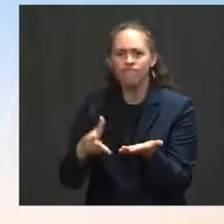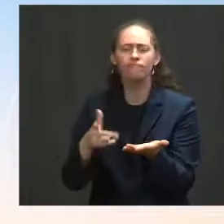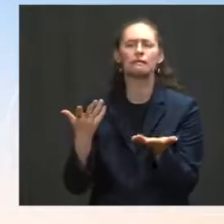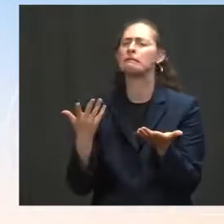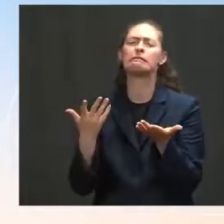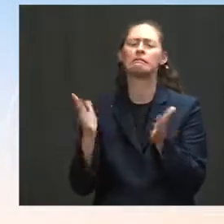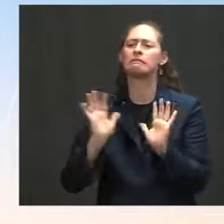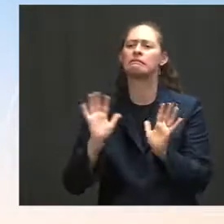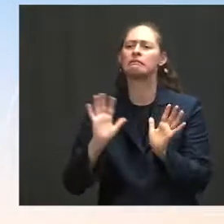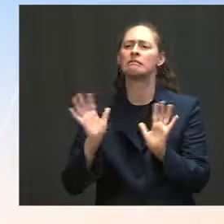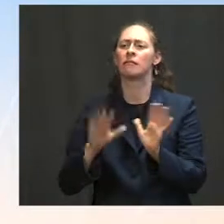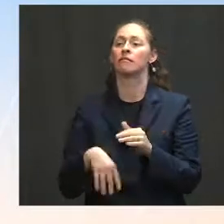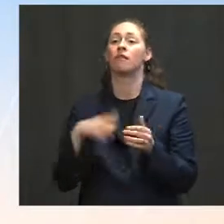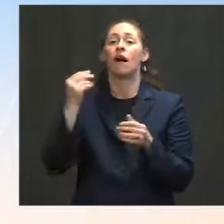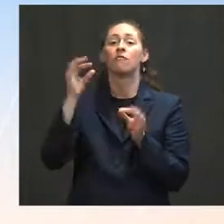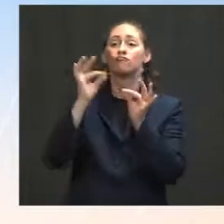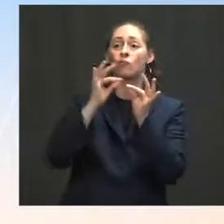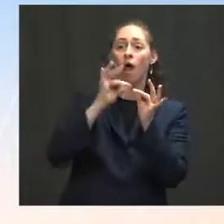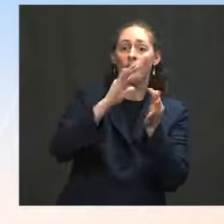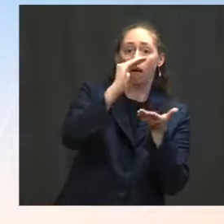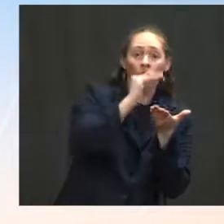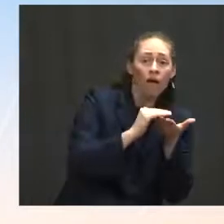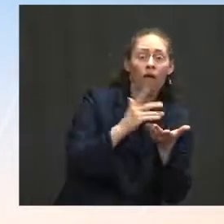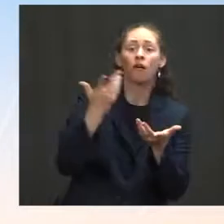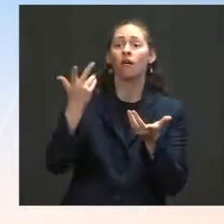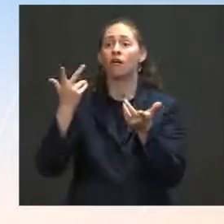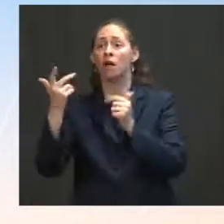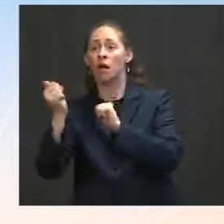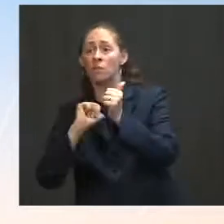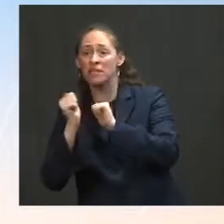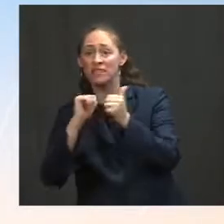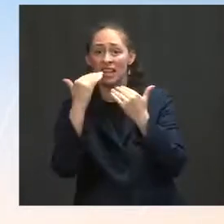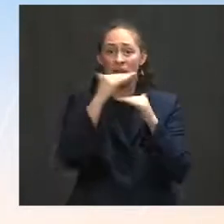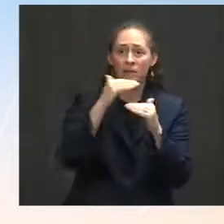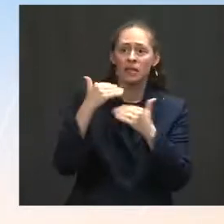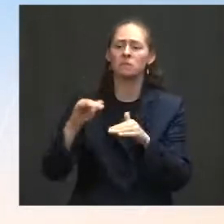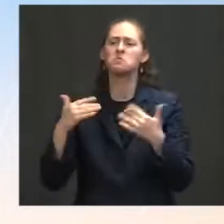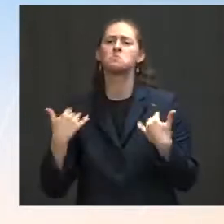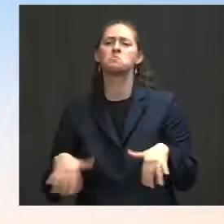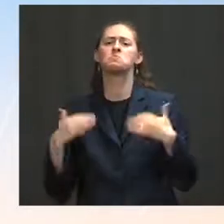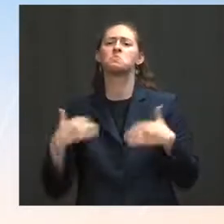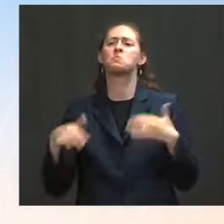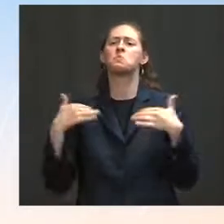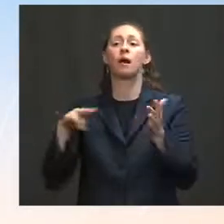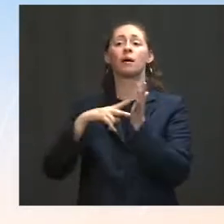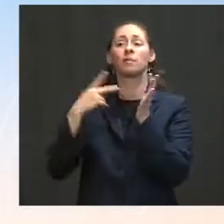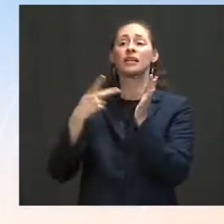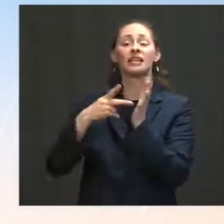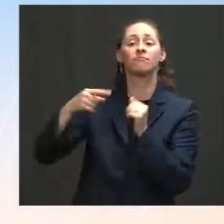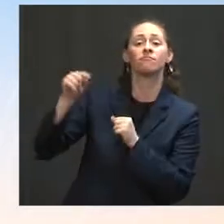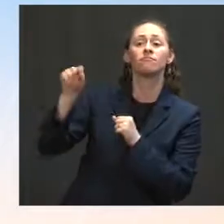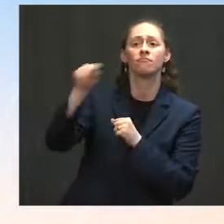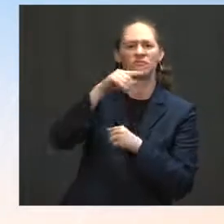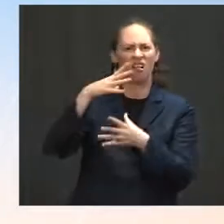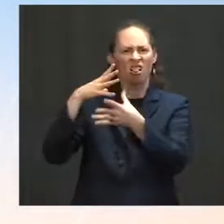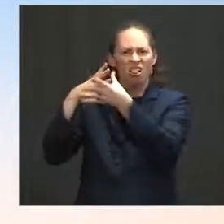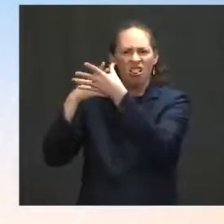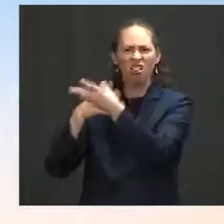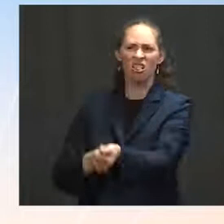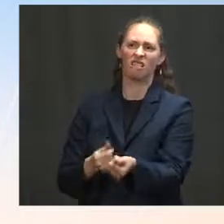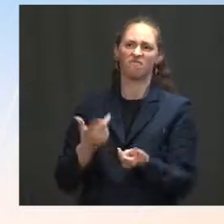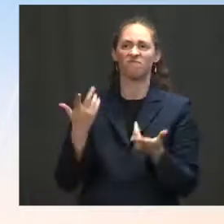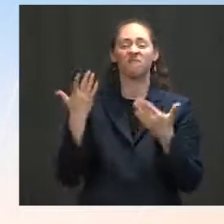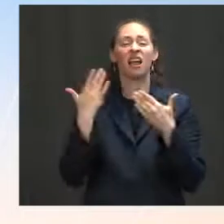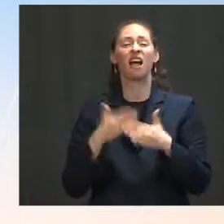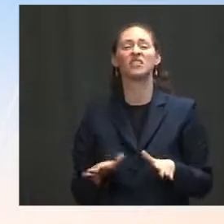now estimated to cost the median American household $5,000 per year. So we want to work to address that. Competition